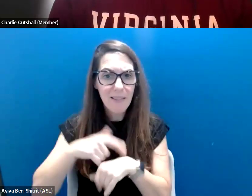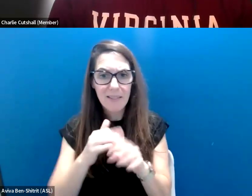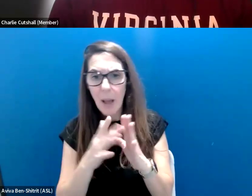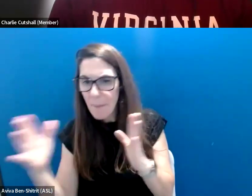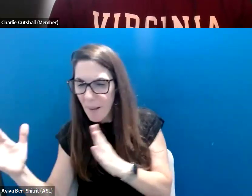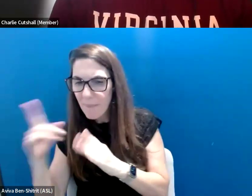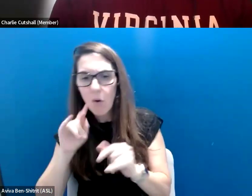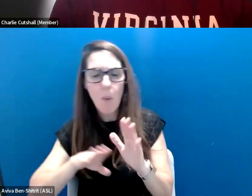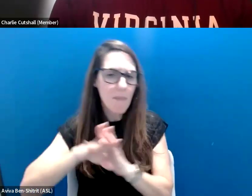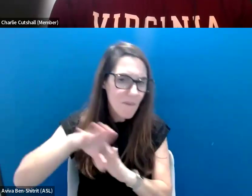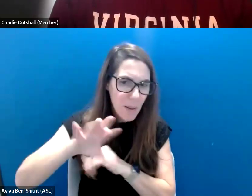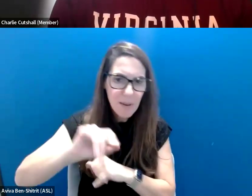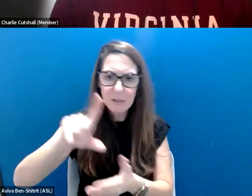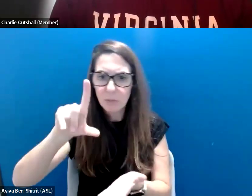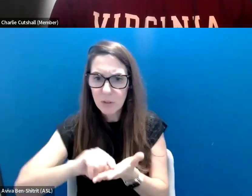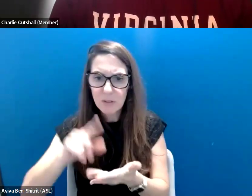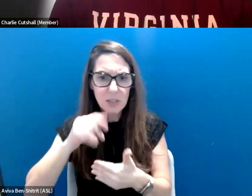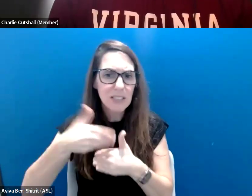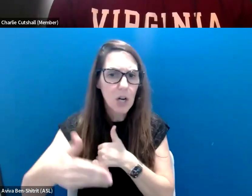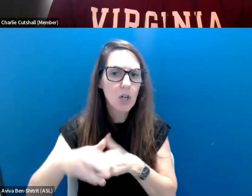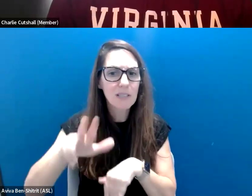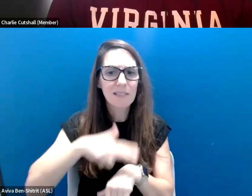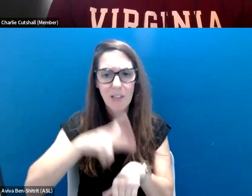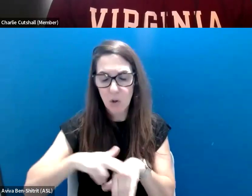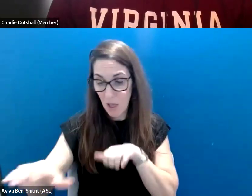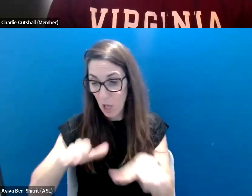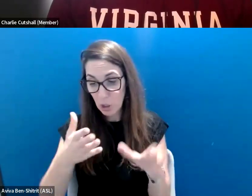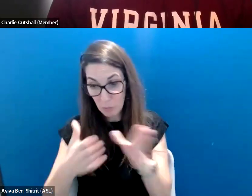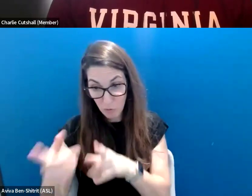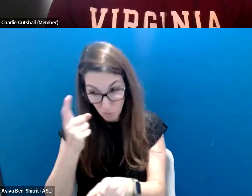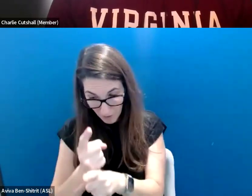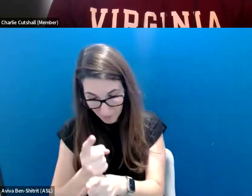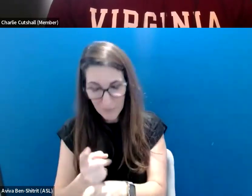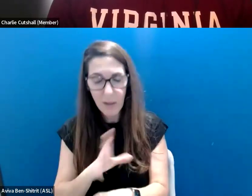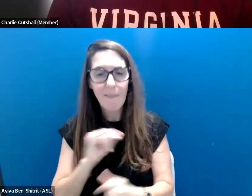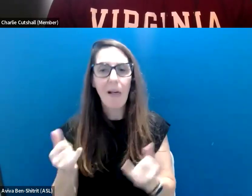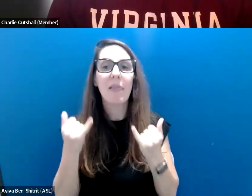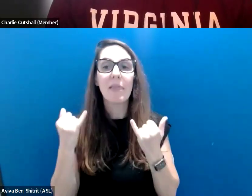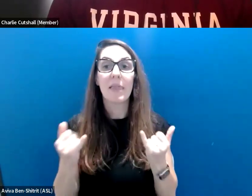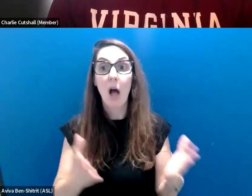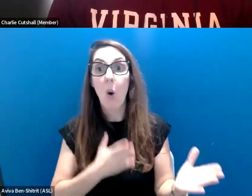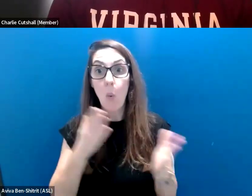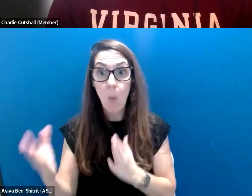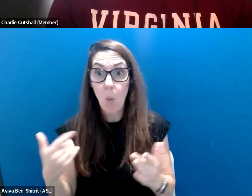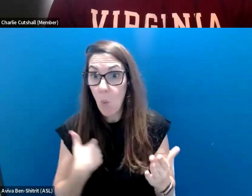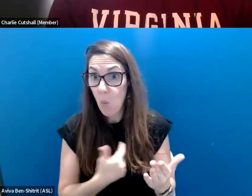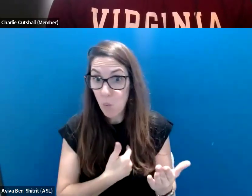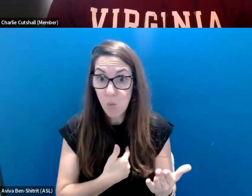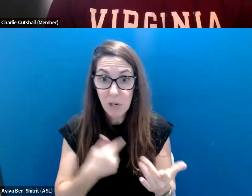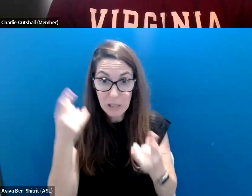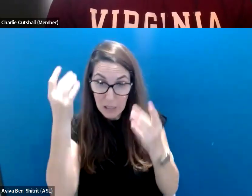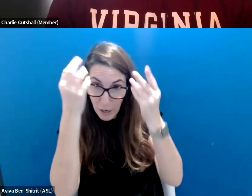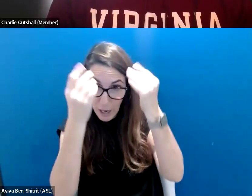and publishing the next national action plan, right? And at this point, we are, it sounds like